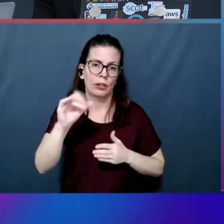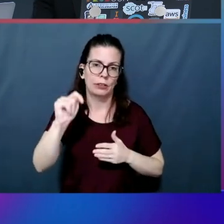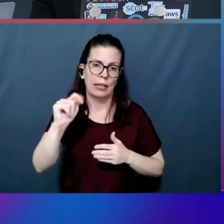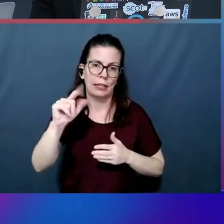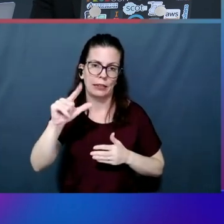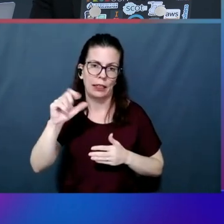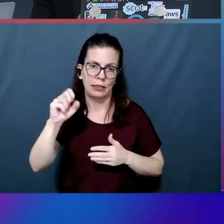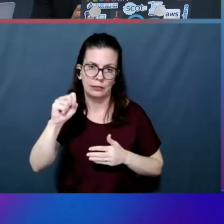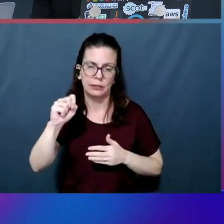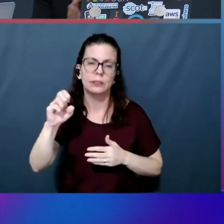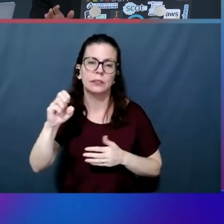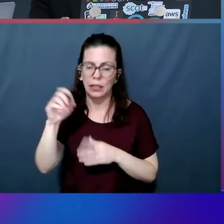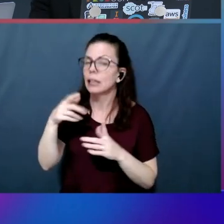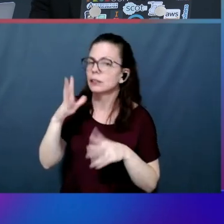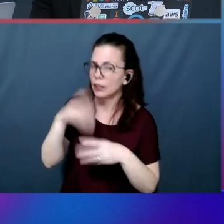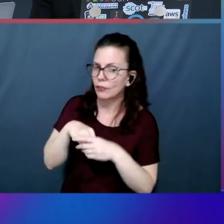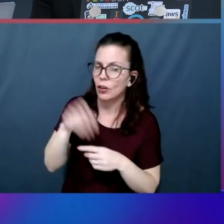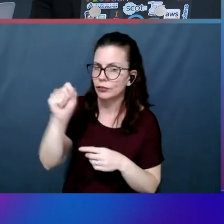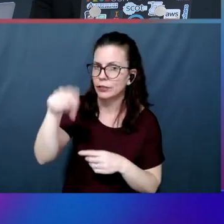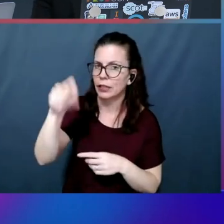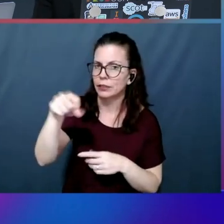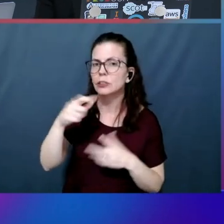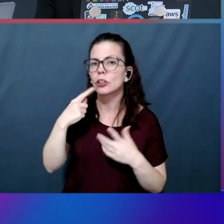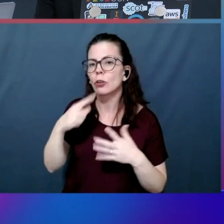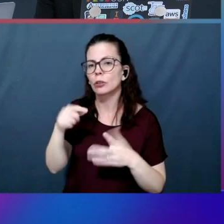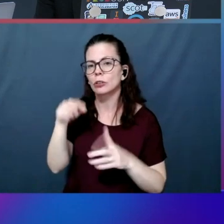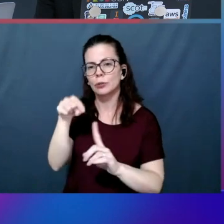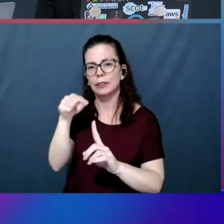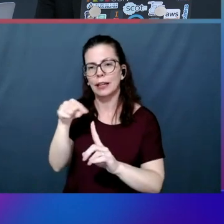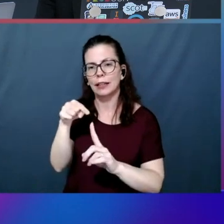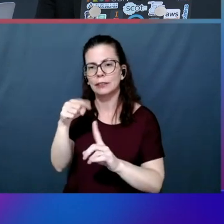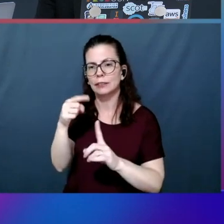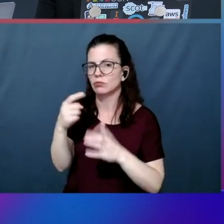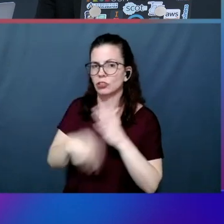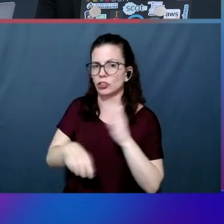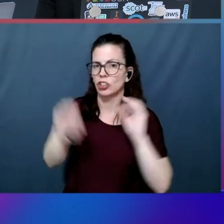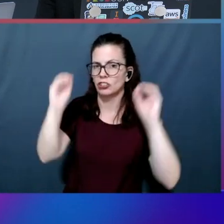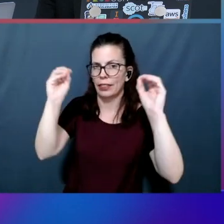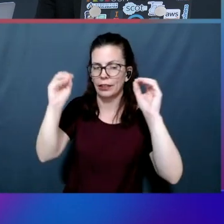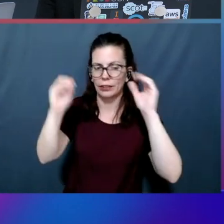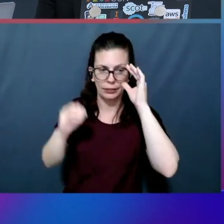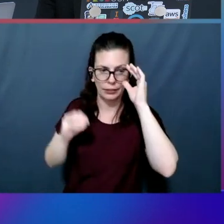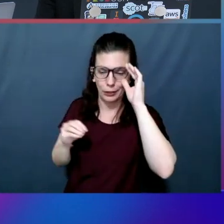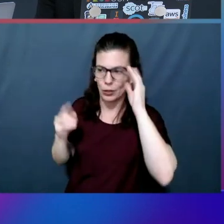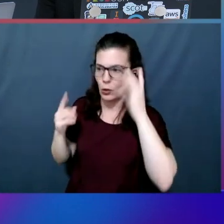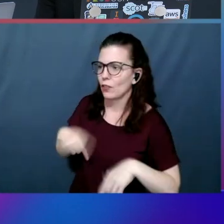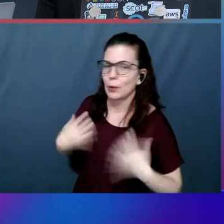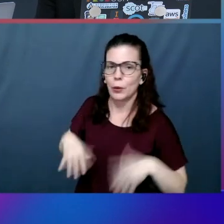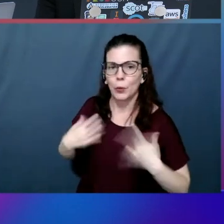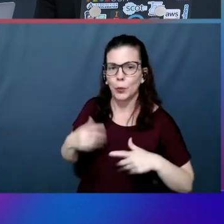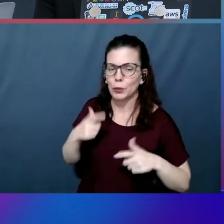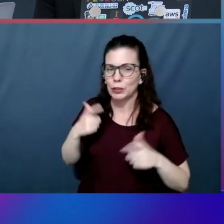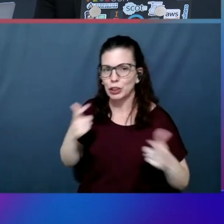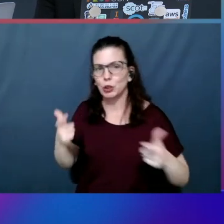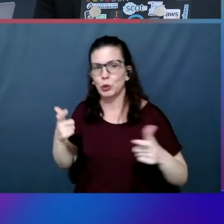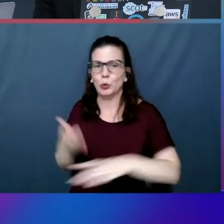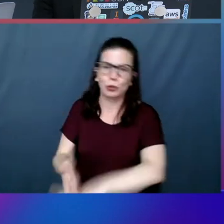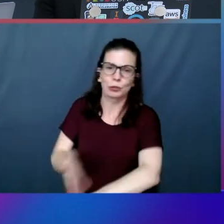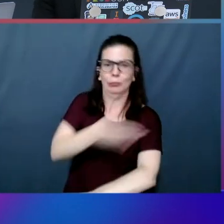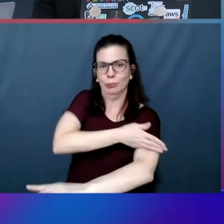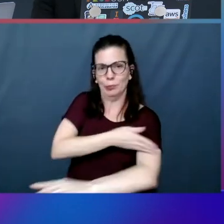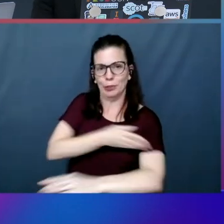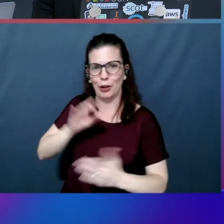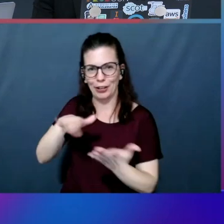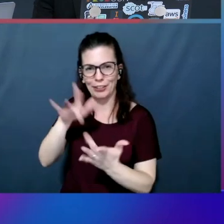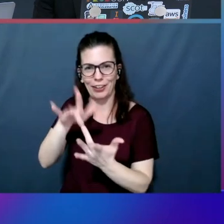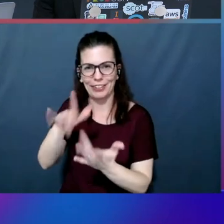can get avail of it like absolutely free of charge. Yep. Everybody just got a huge upgrade on their contact centers. Absolutely, yeah. And the power of